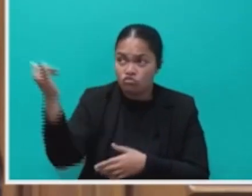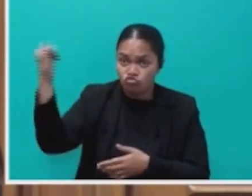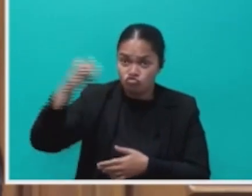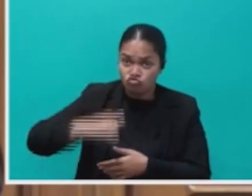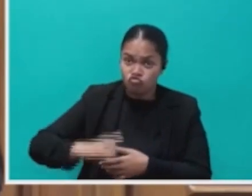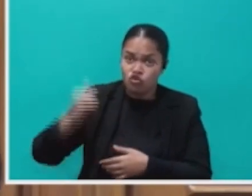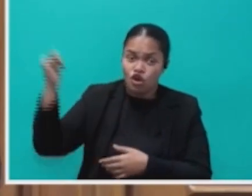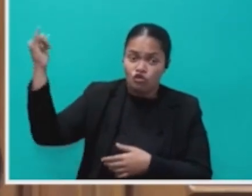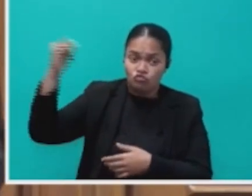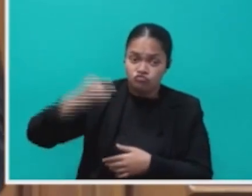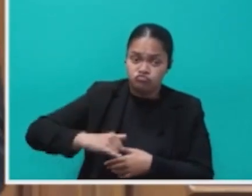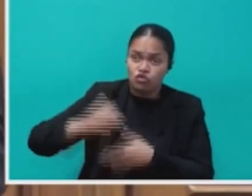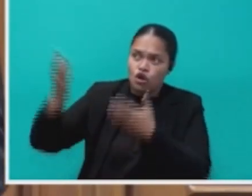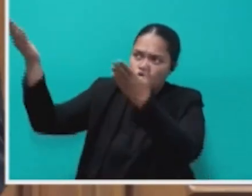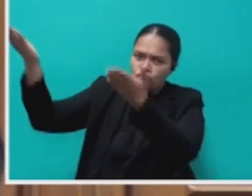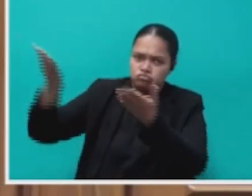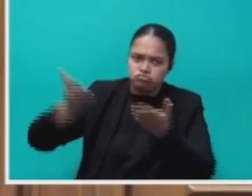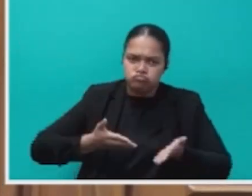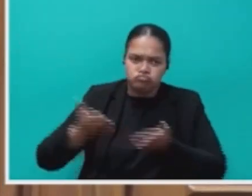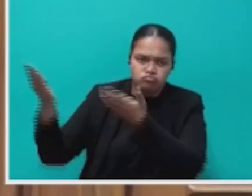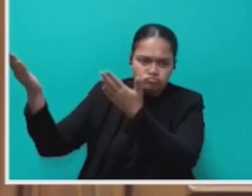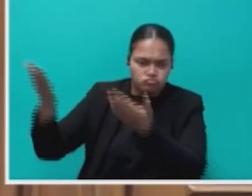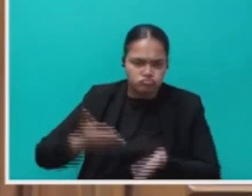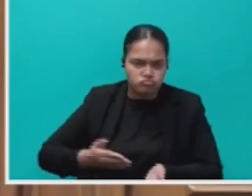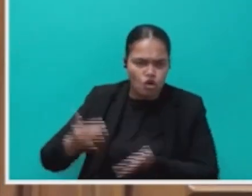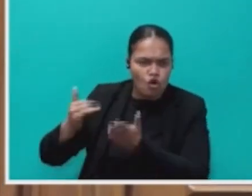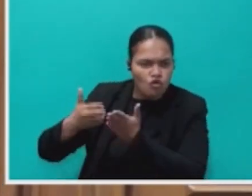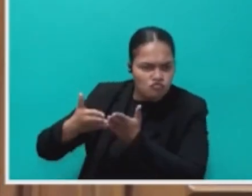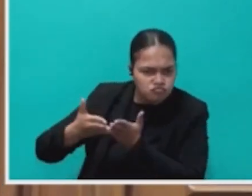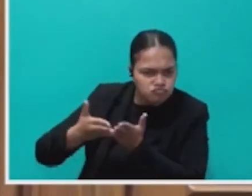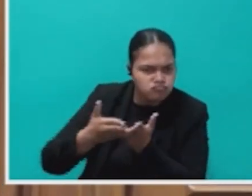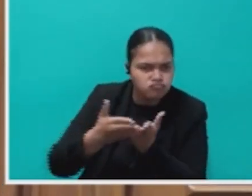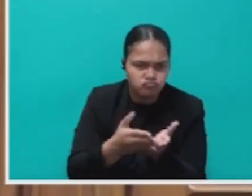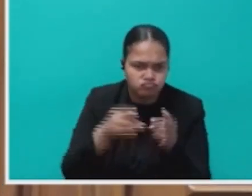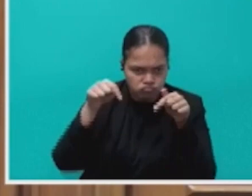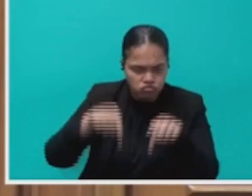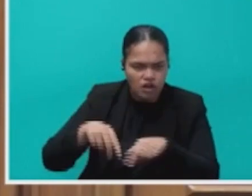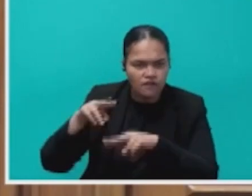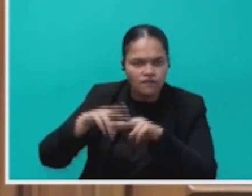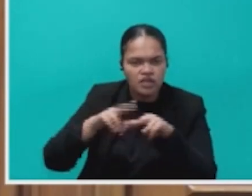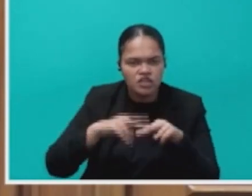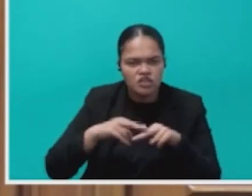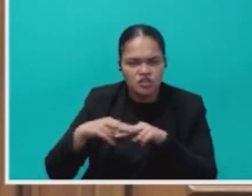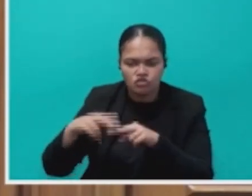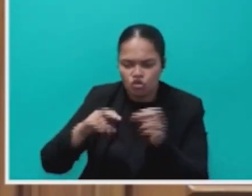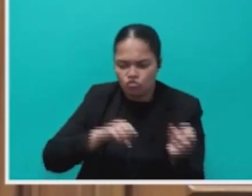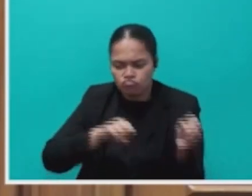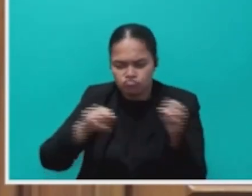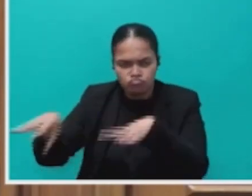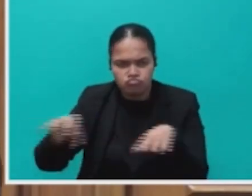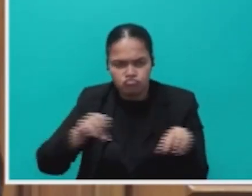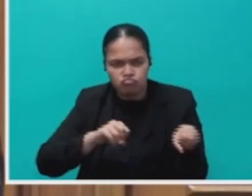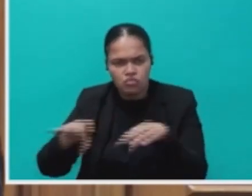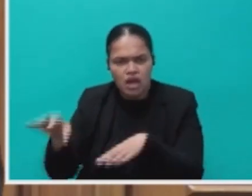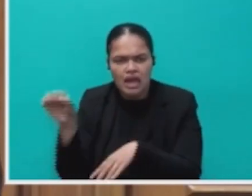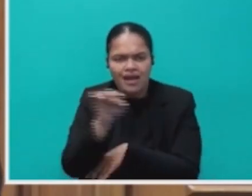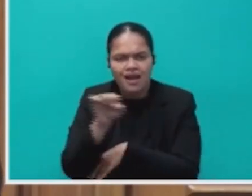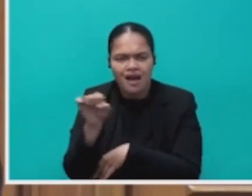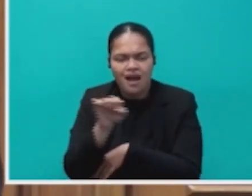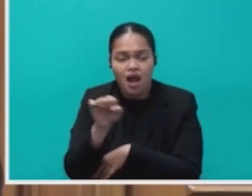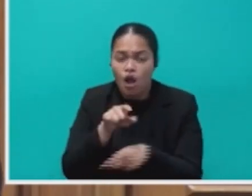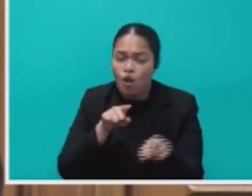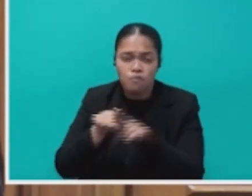from Japan. In 2016, LTA signed an agreement with the Japan Export Vehicle Inspection